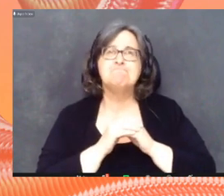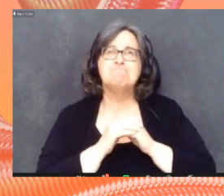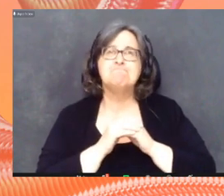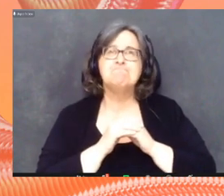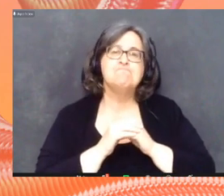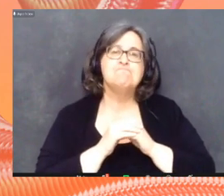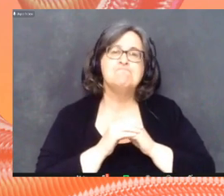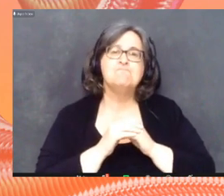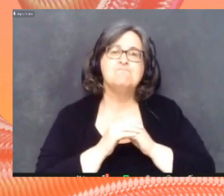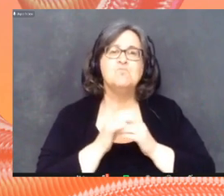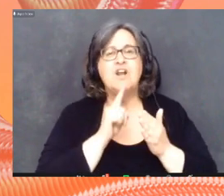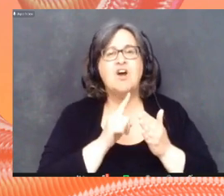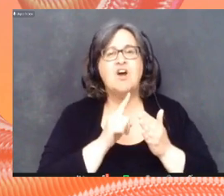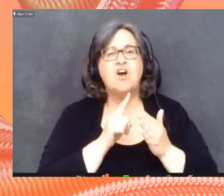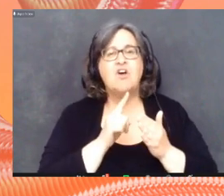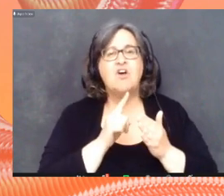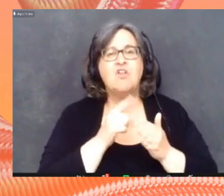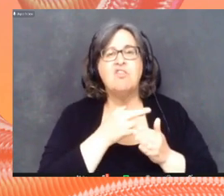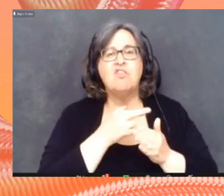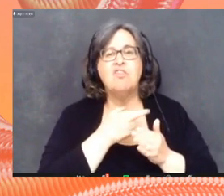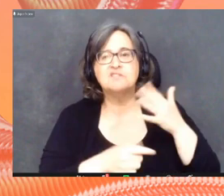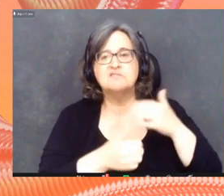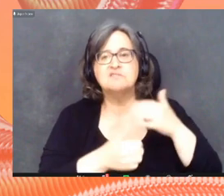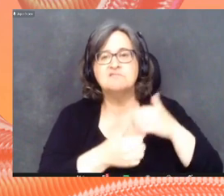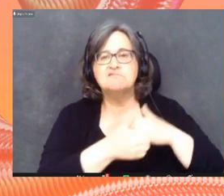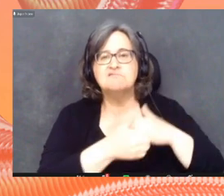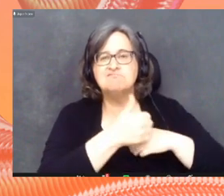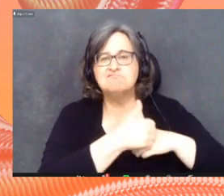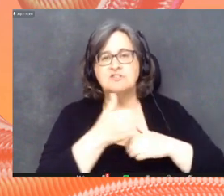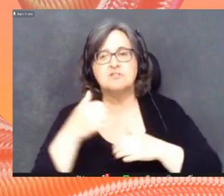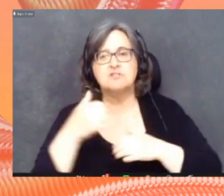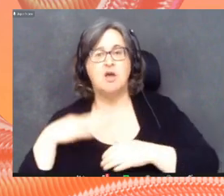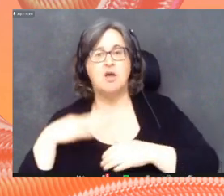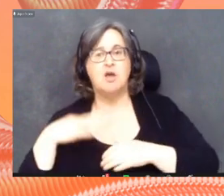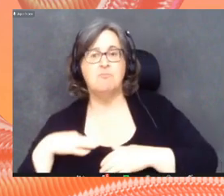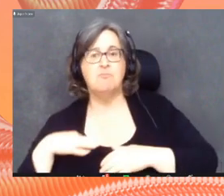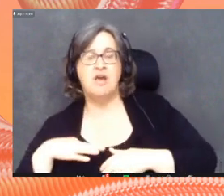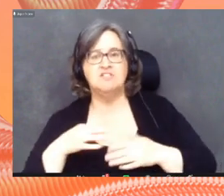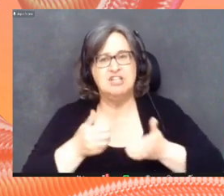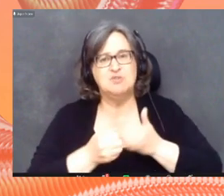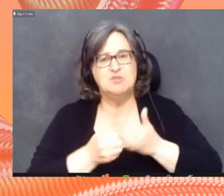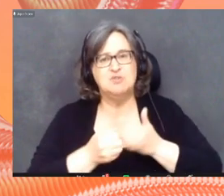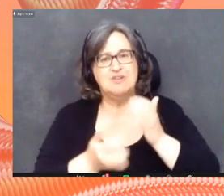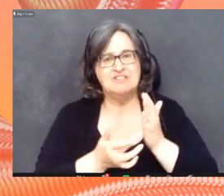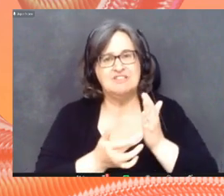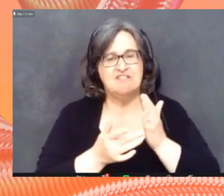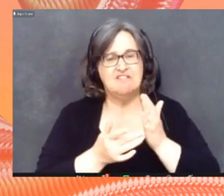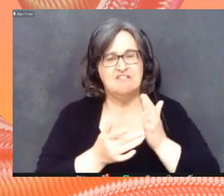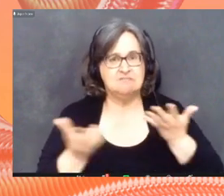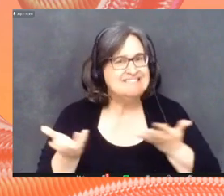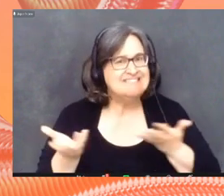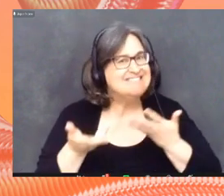what are the risks and benefits of engaging with the technology in this way, you know?